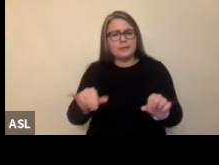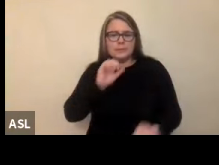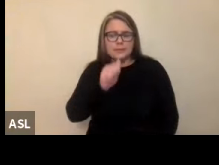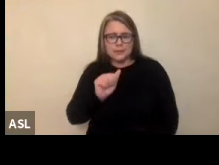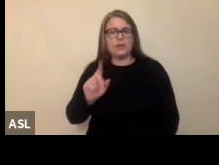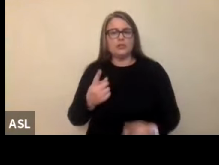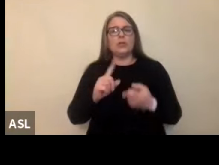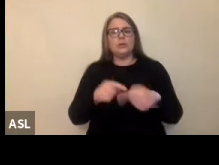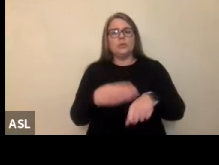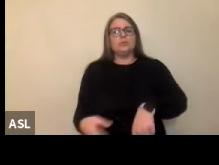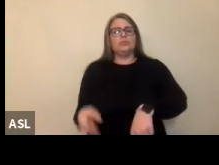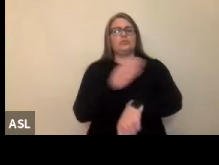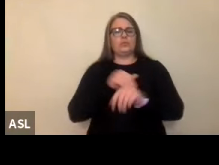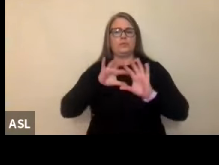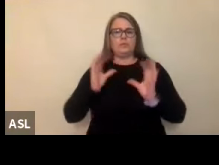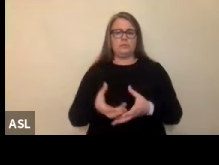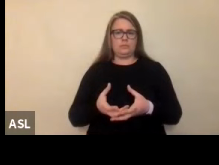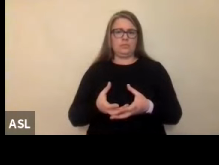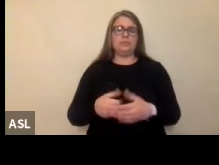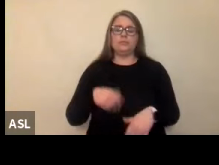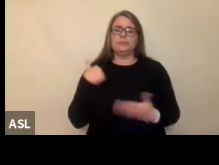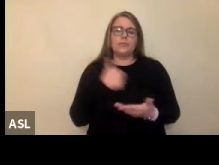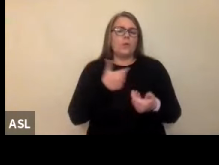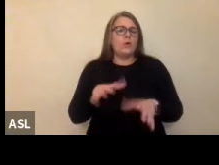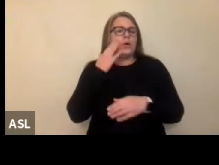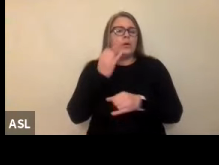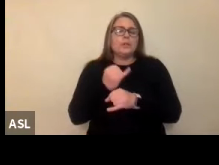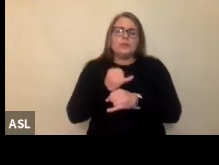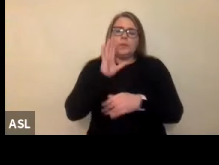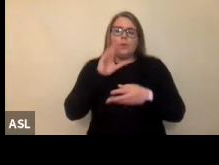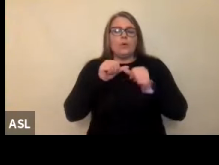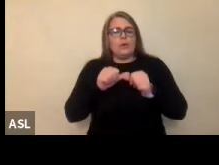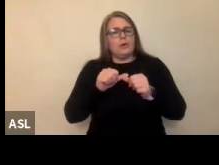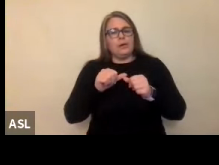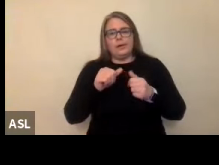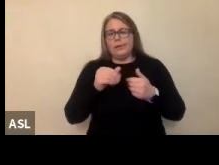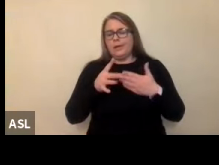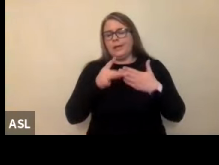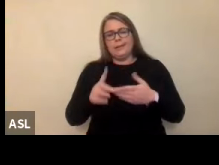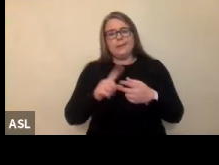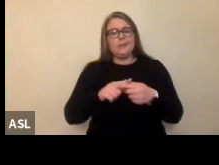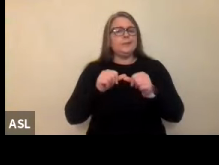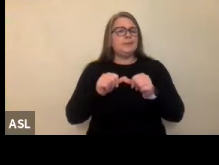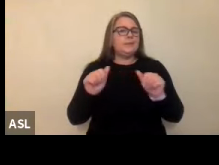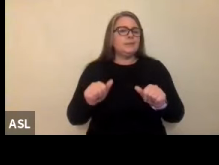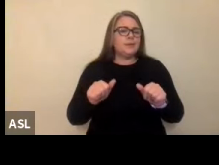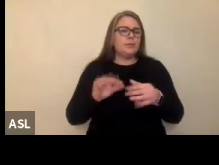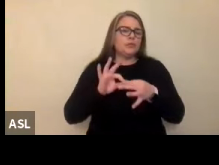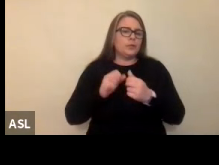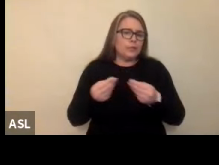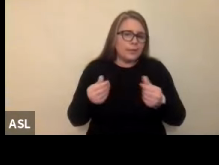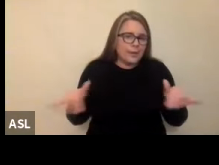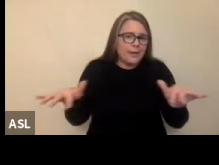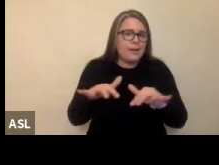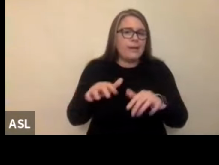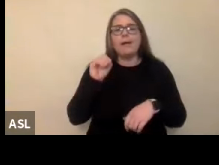to lead to, for example, you know, sustainable relationship with the land or the planet, or to the end of prisons and